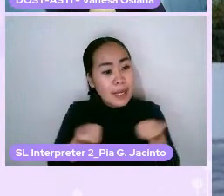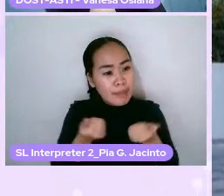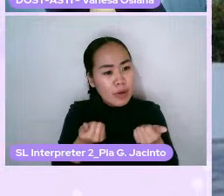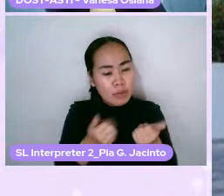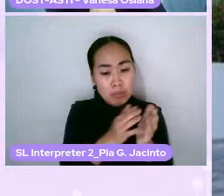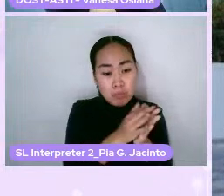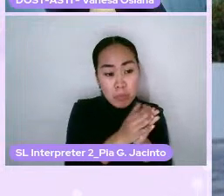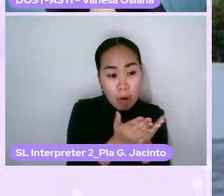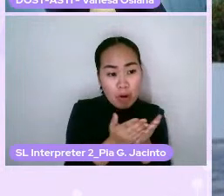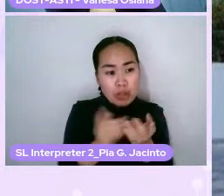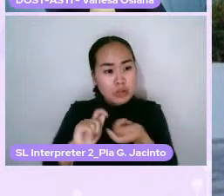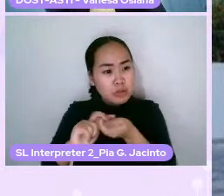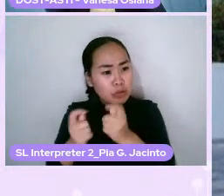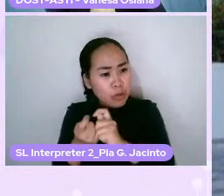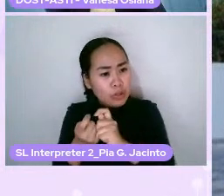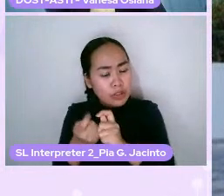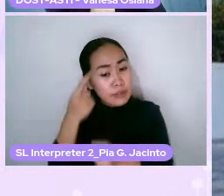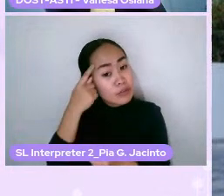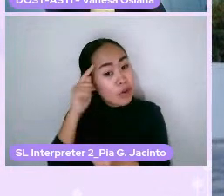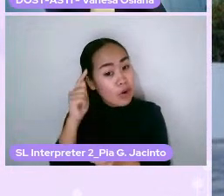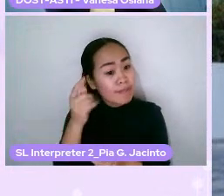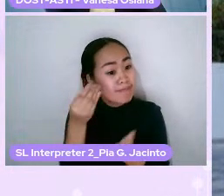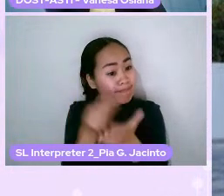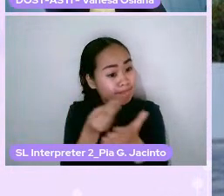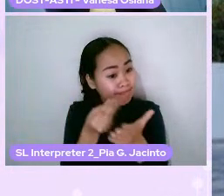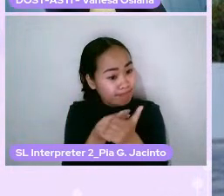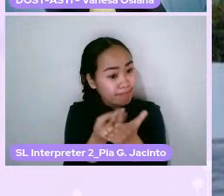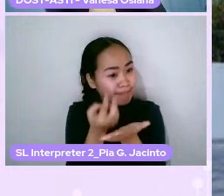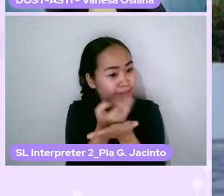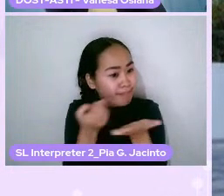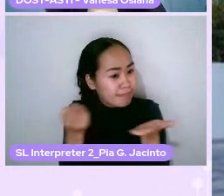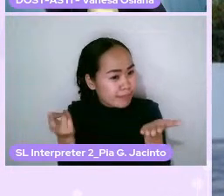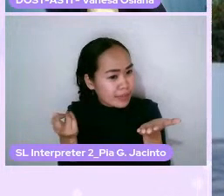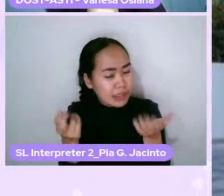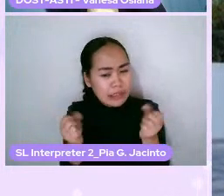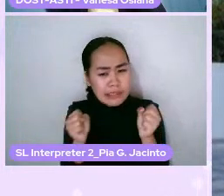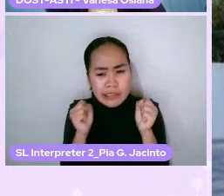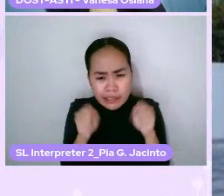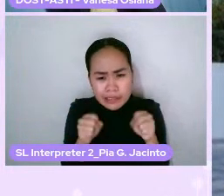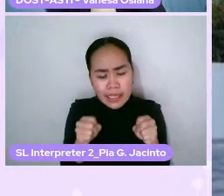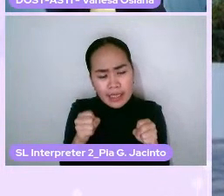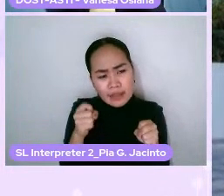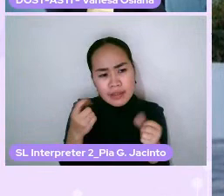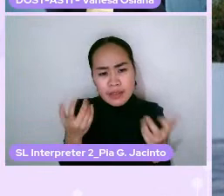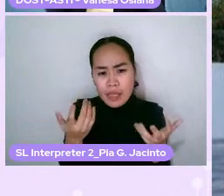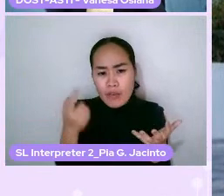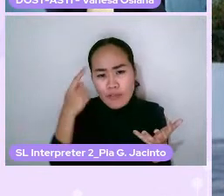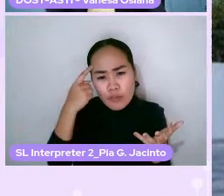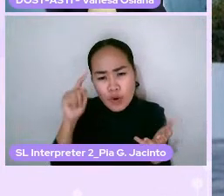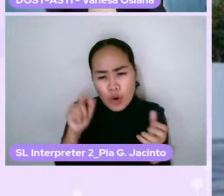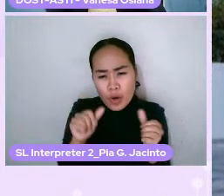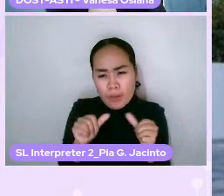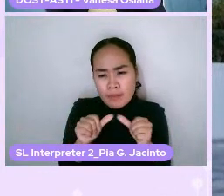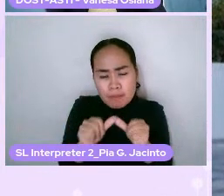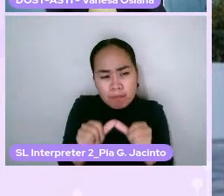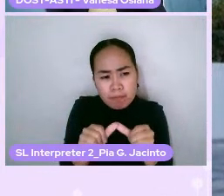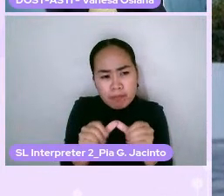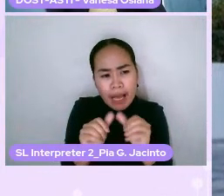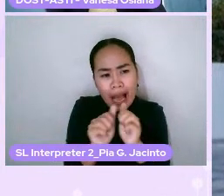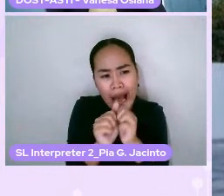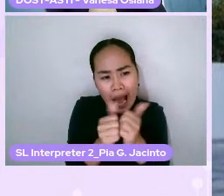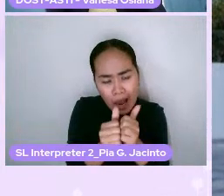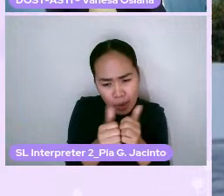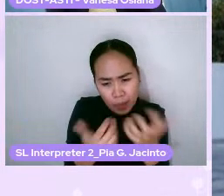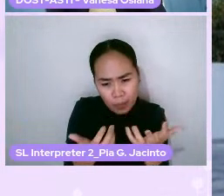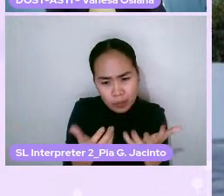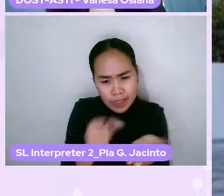tools. For financial resources, to pursue careers in technology, there are DOST scholarships that